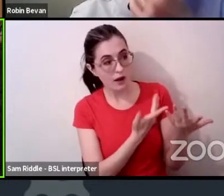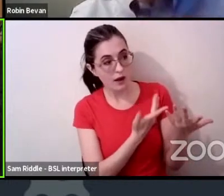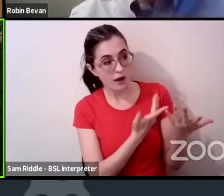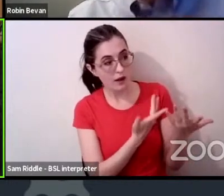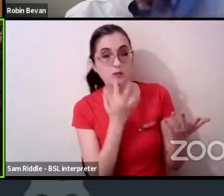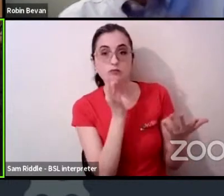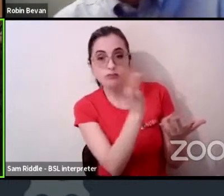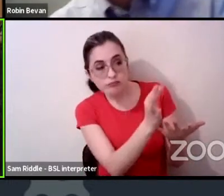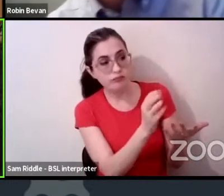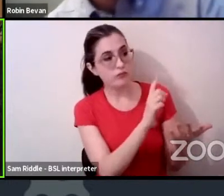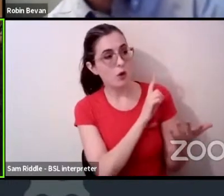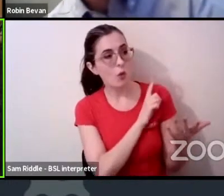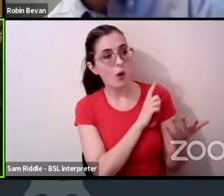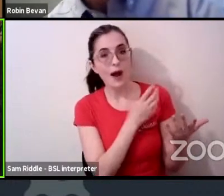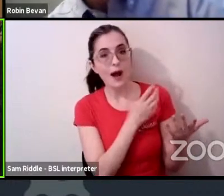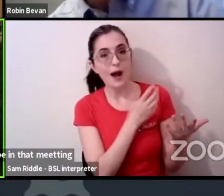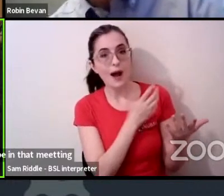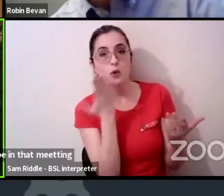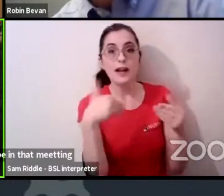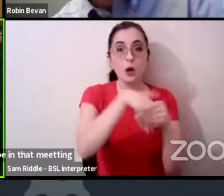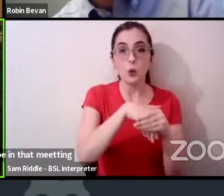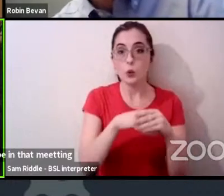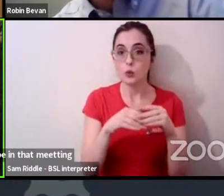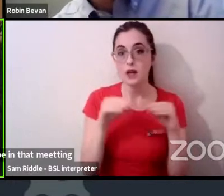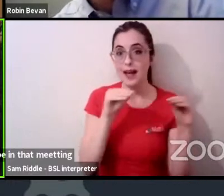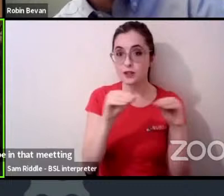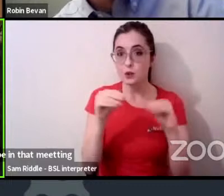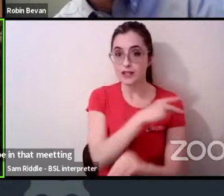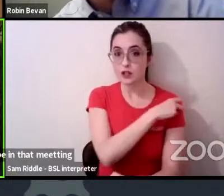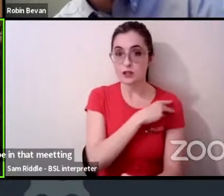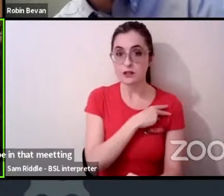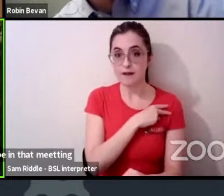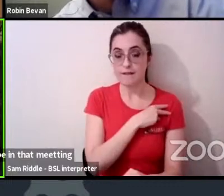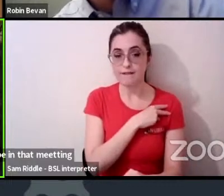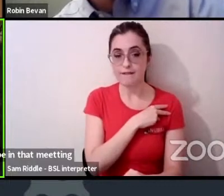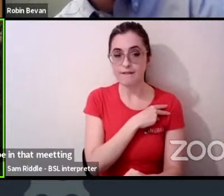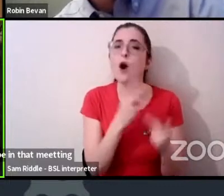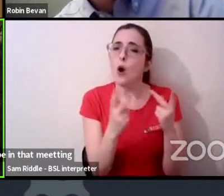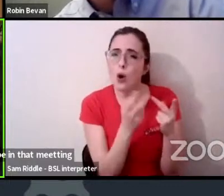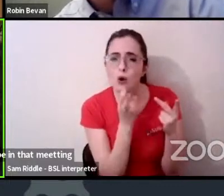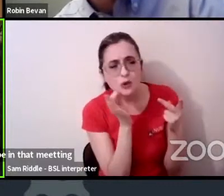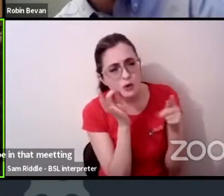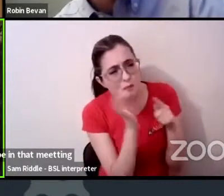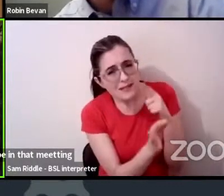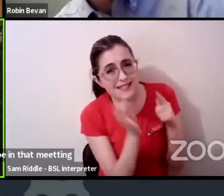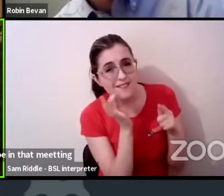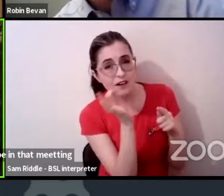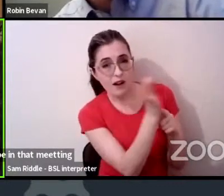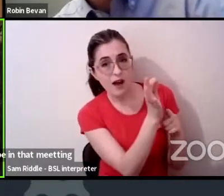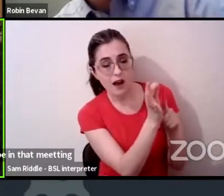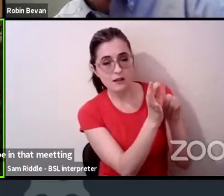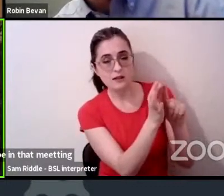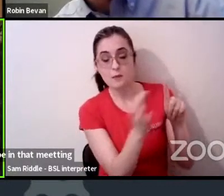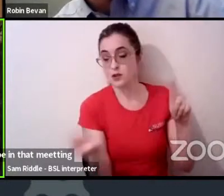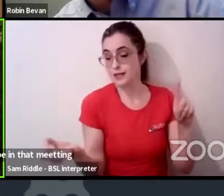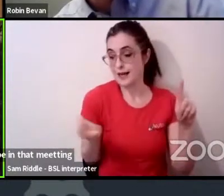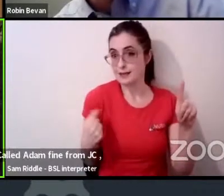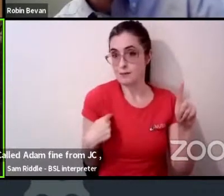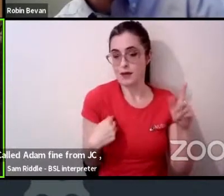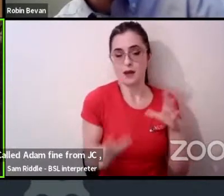questions about why they hadn't included education staff, and also specifically a question that had been raised with me about